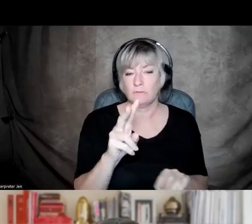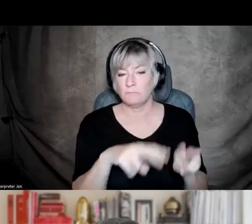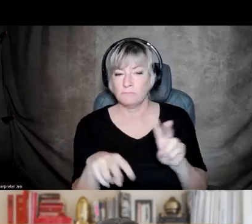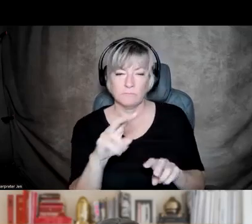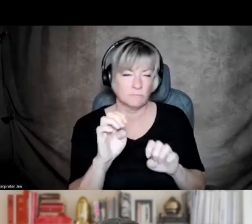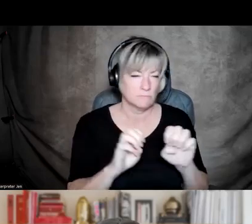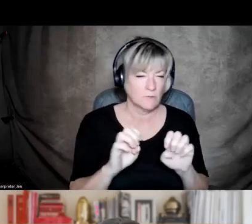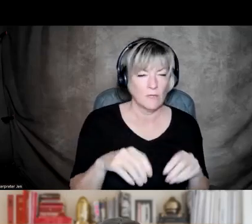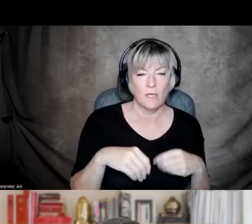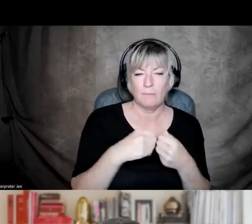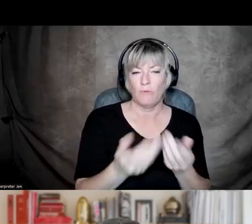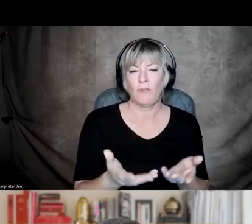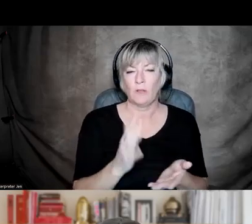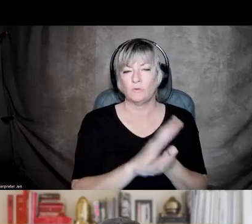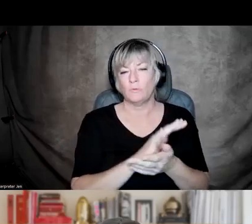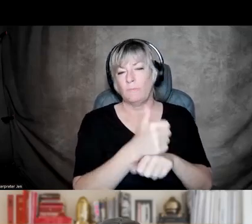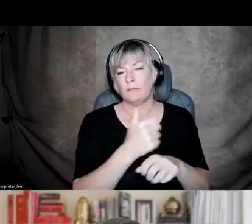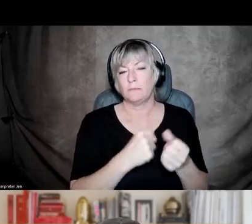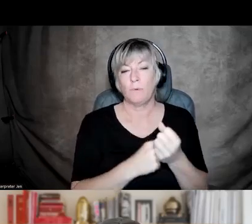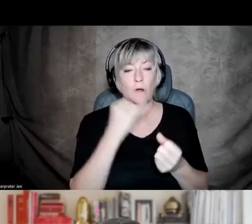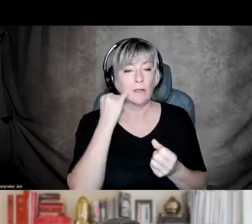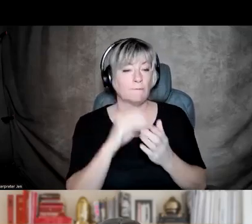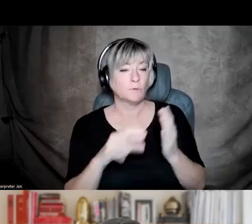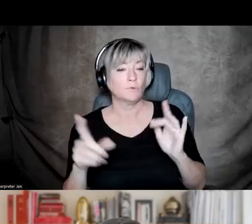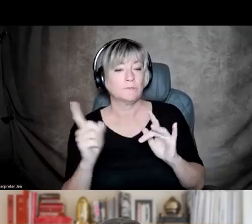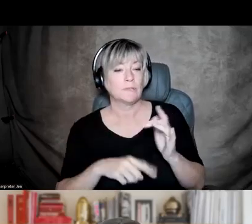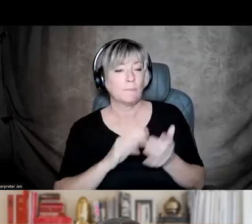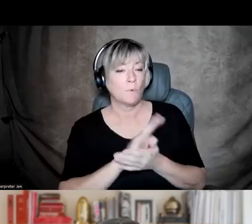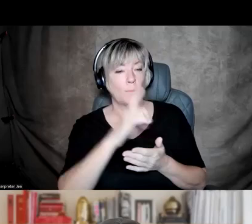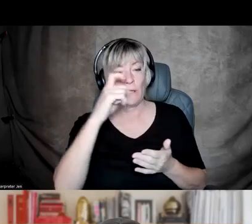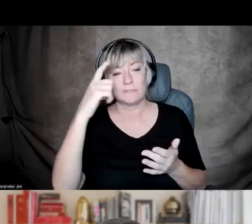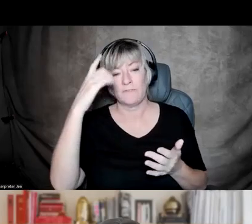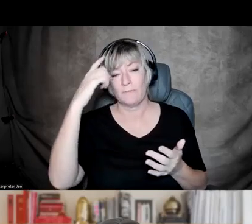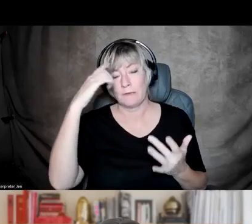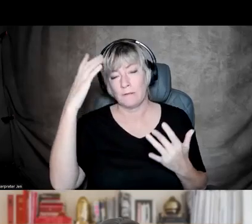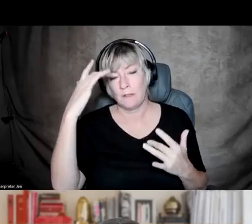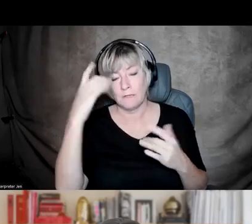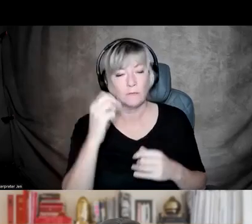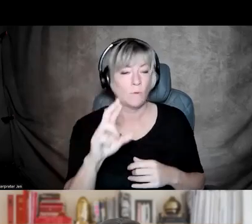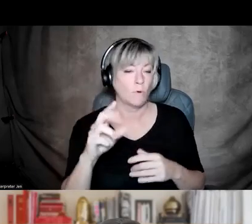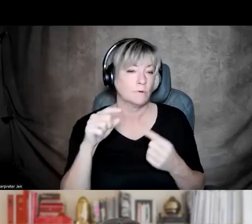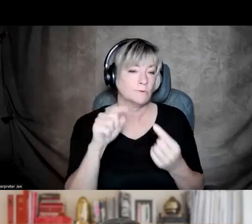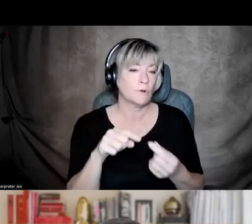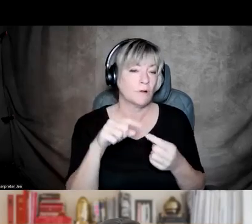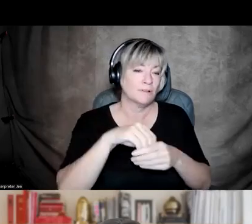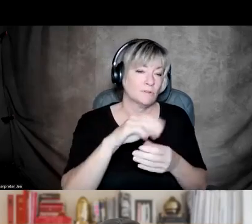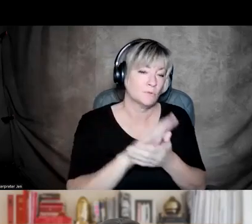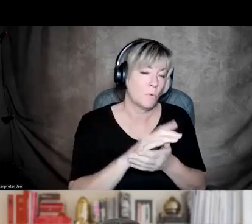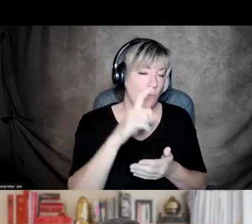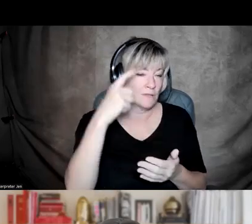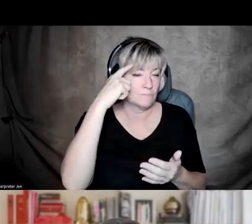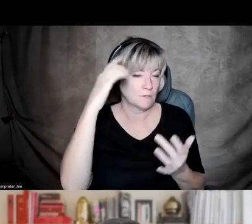to provide school-based support for students who might miss school due to mental illness, or might be struggling in school due to mental